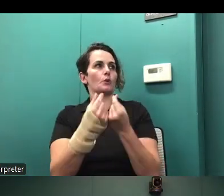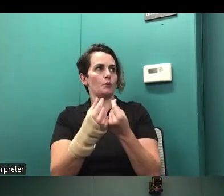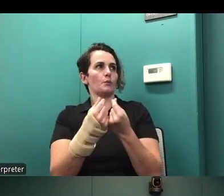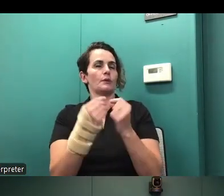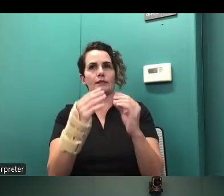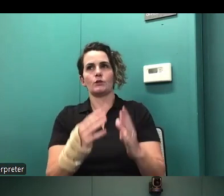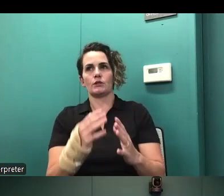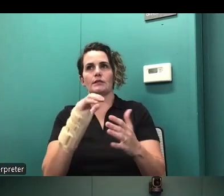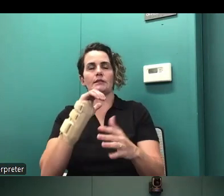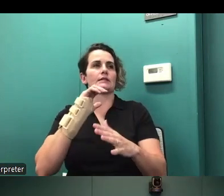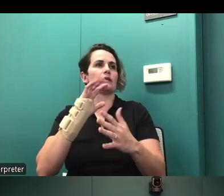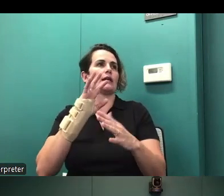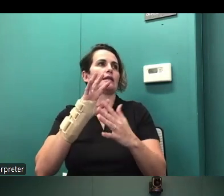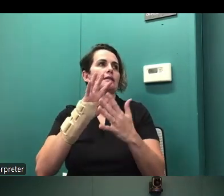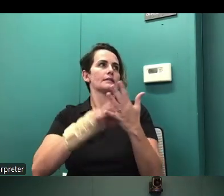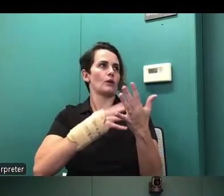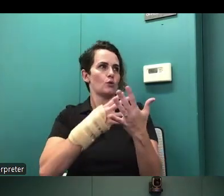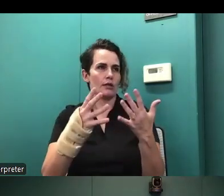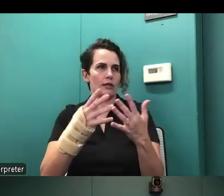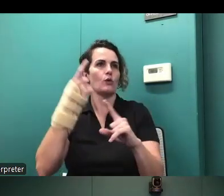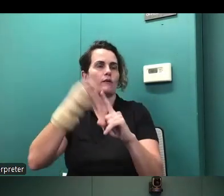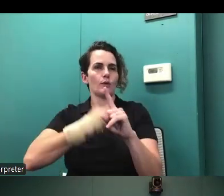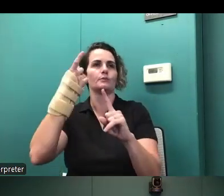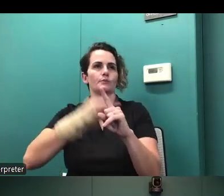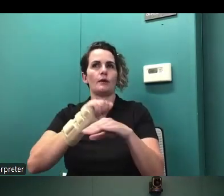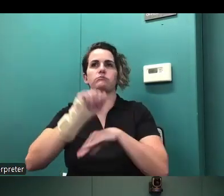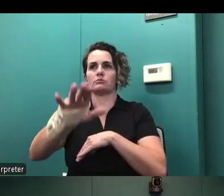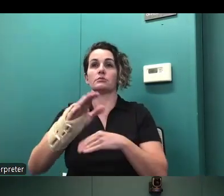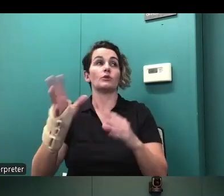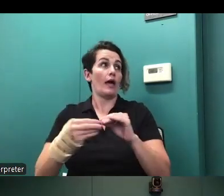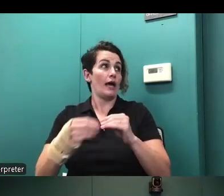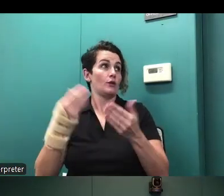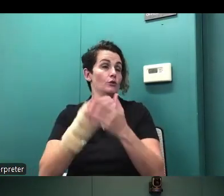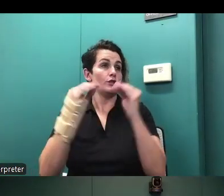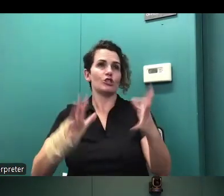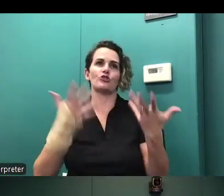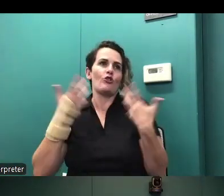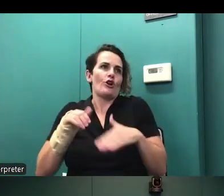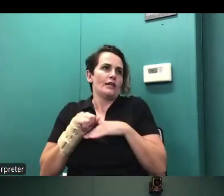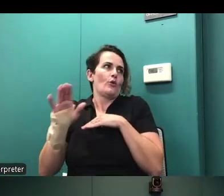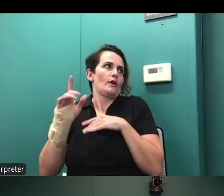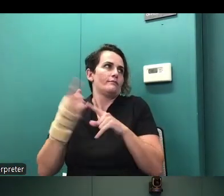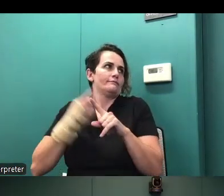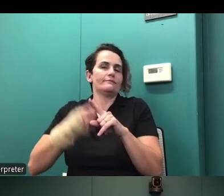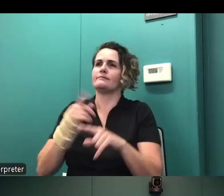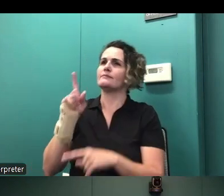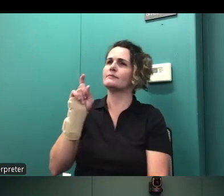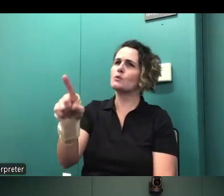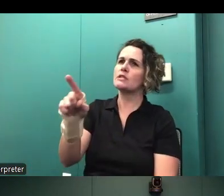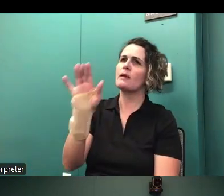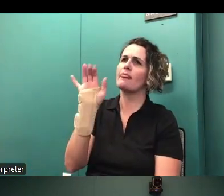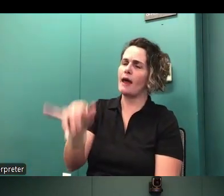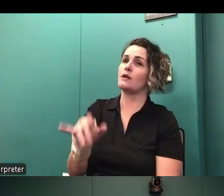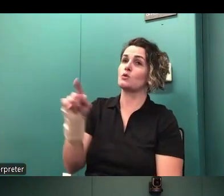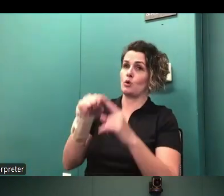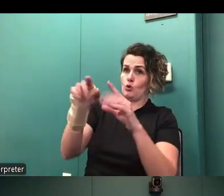group and then we schedule it so it goes out every month. Then when we add new teachers to the group, it's already going to them. So Amber, I have a question about that. When